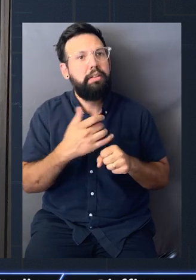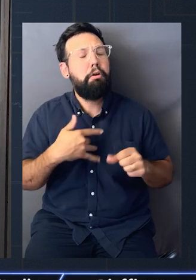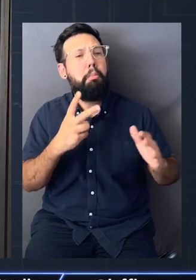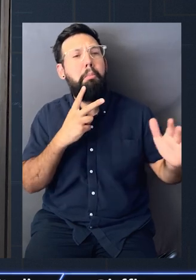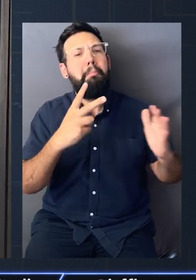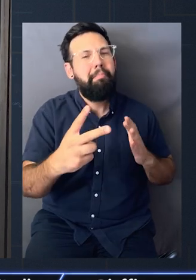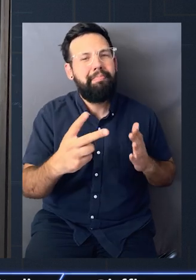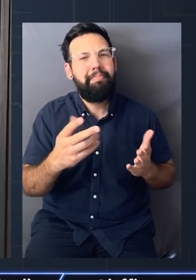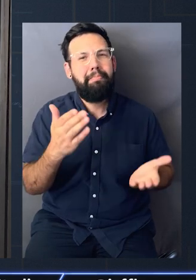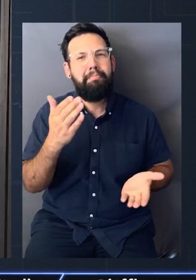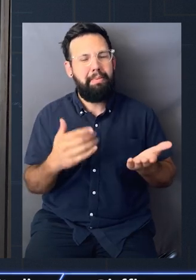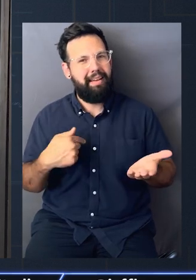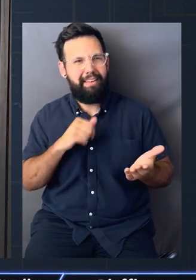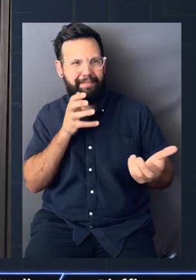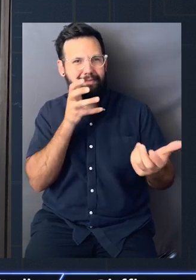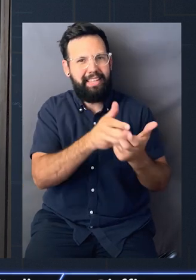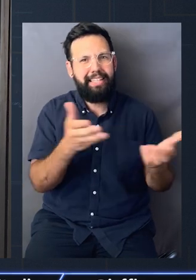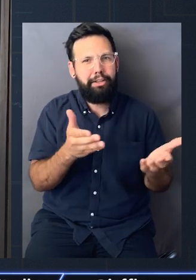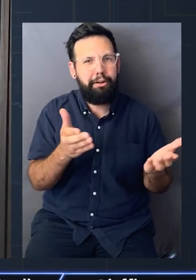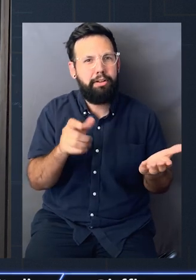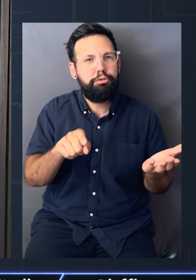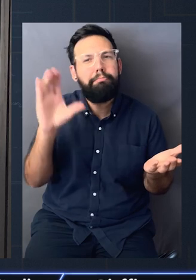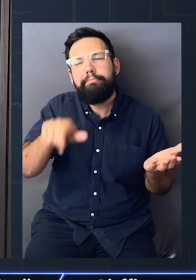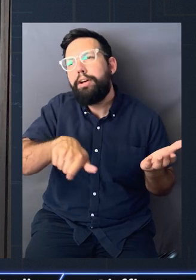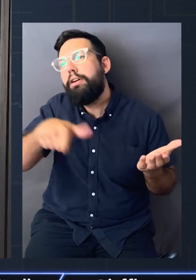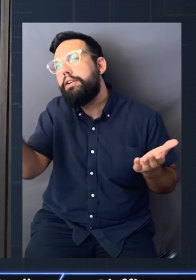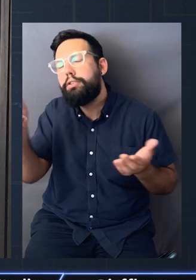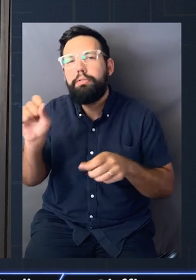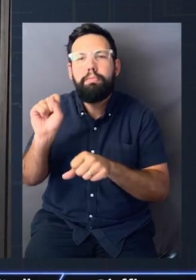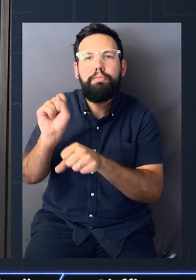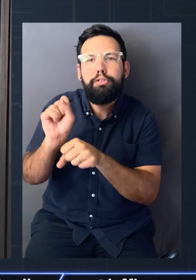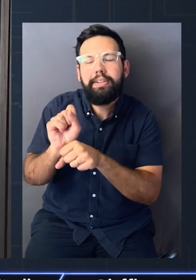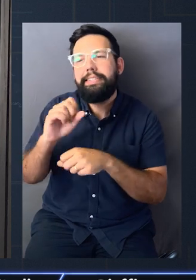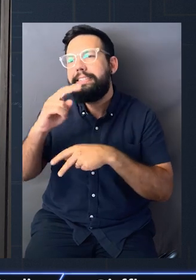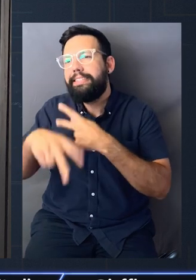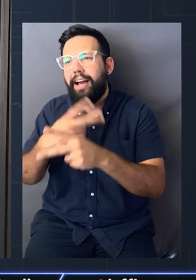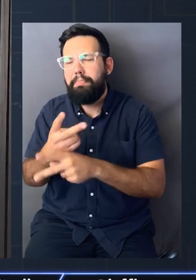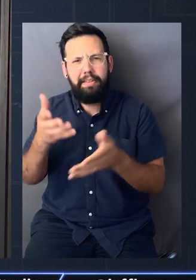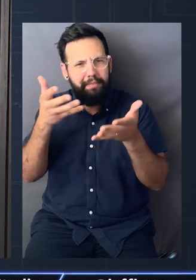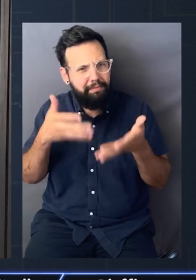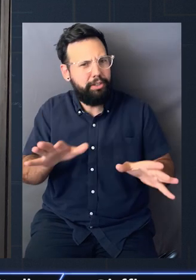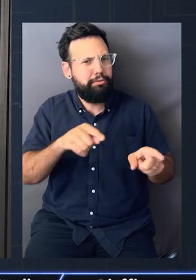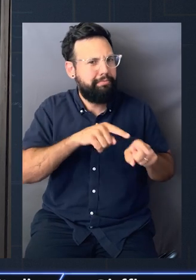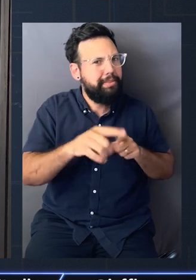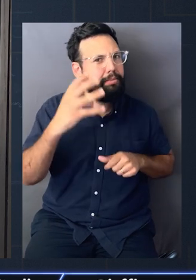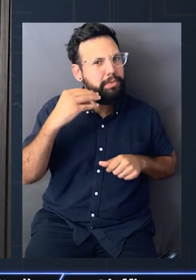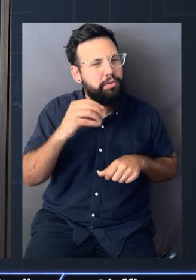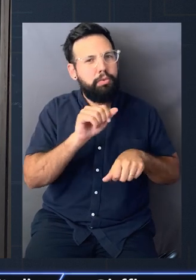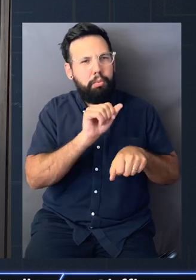maybe not the best place for me. I should probably find something new to do for my next project. I did VB6. I worked